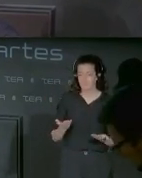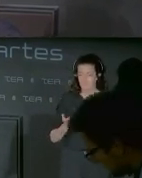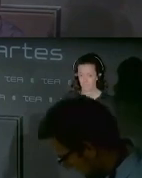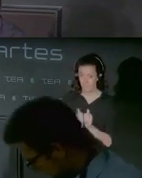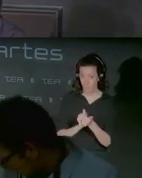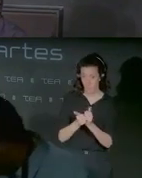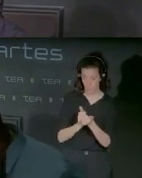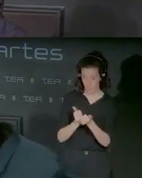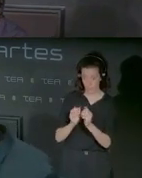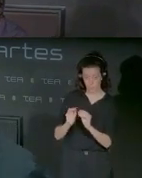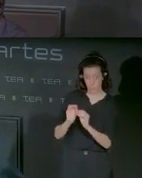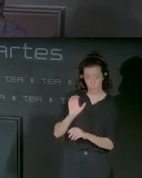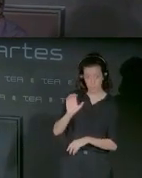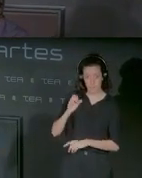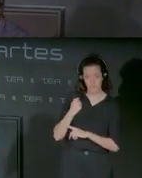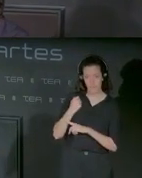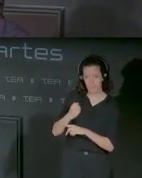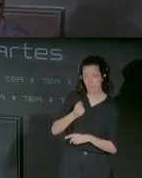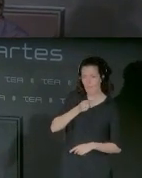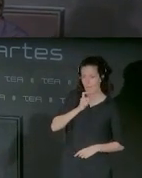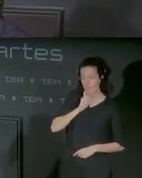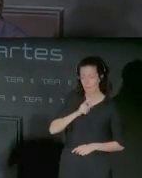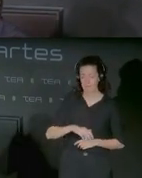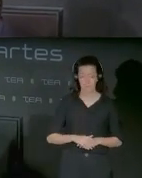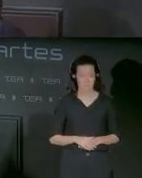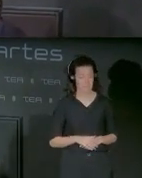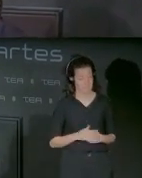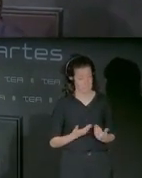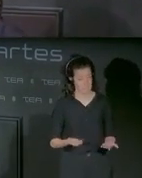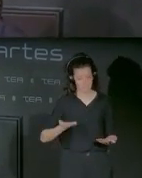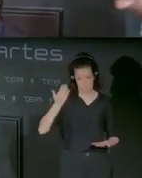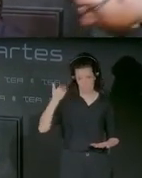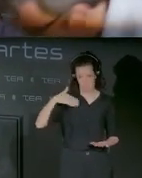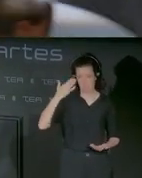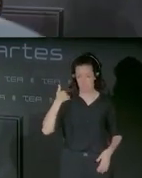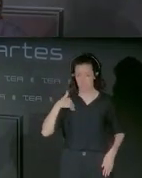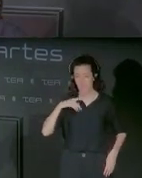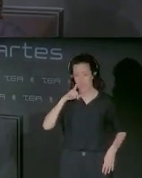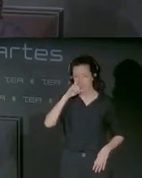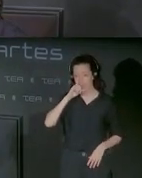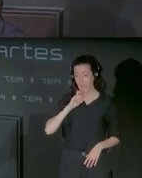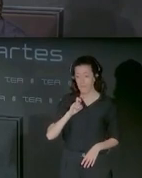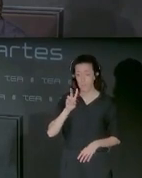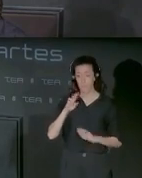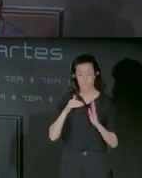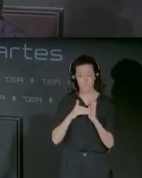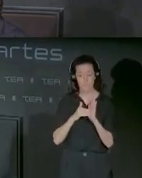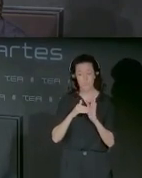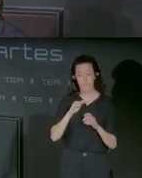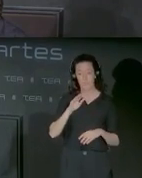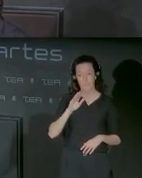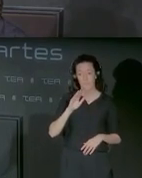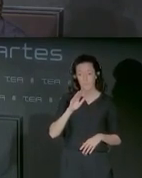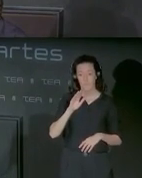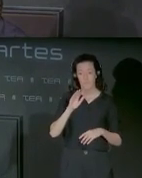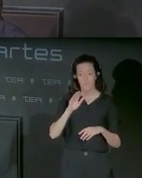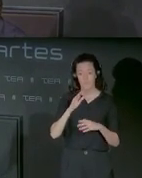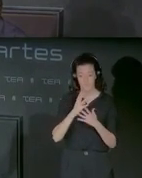all started in 2018 when we were drafting the new law on audiovisual activities.